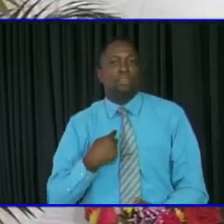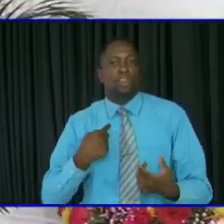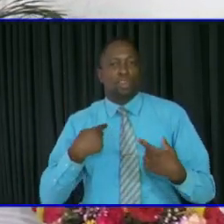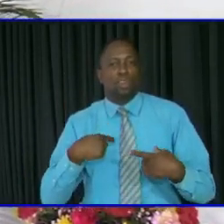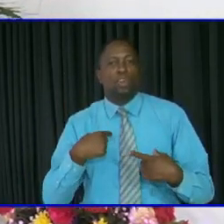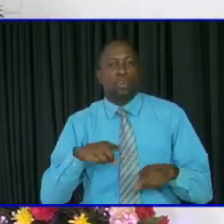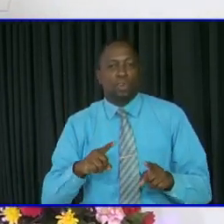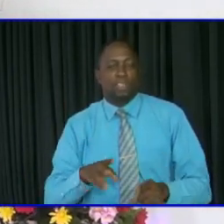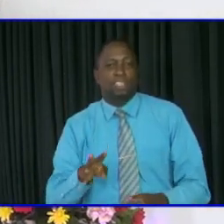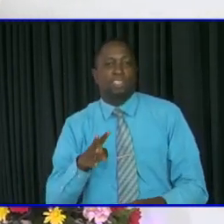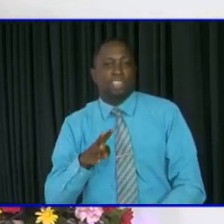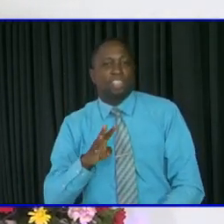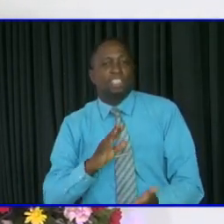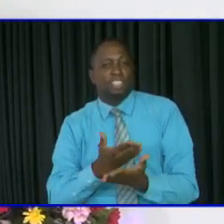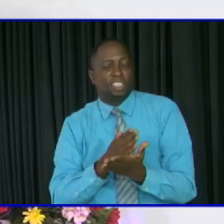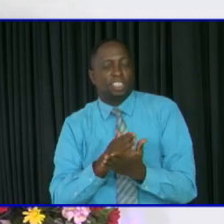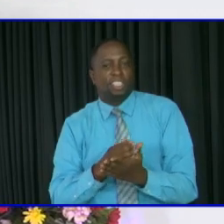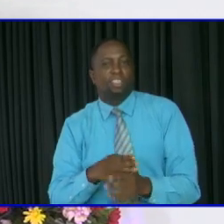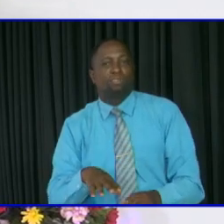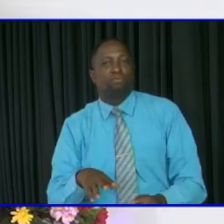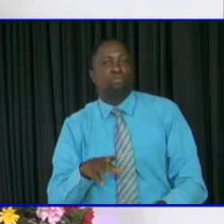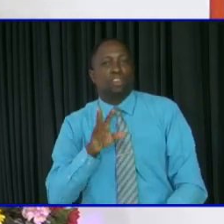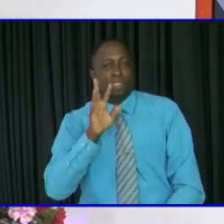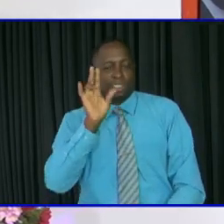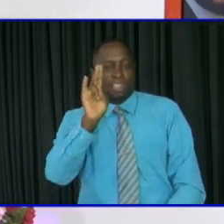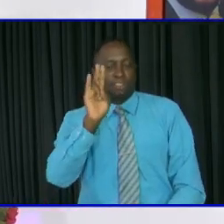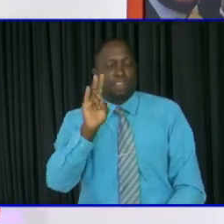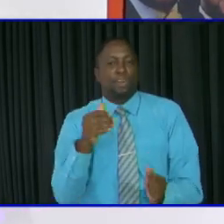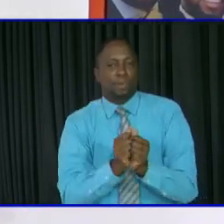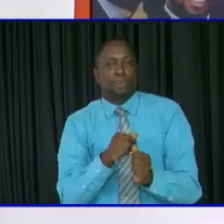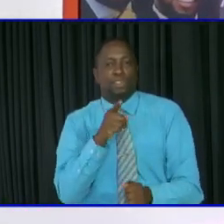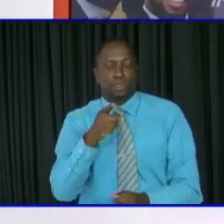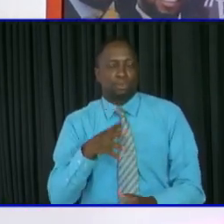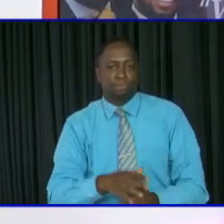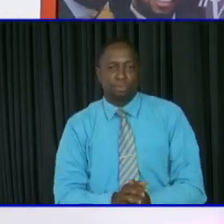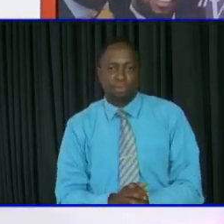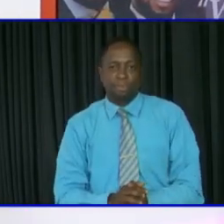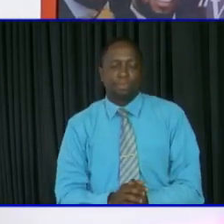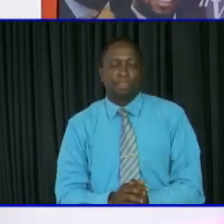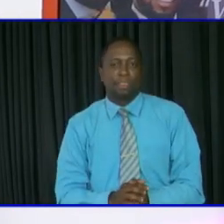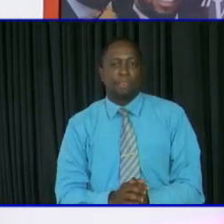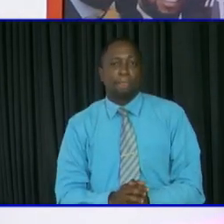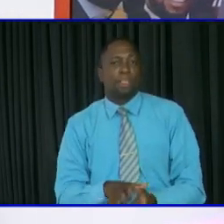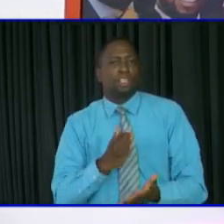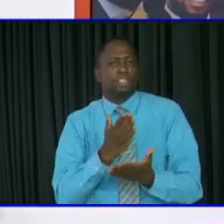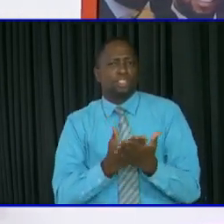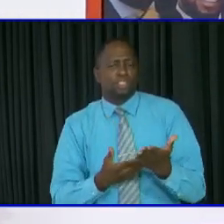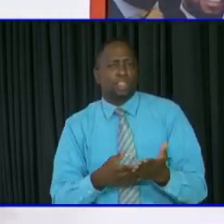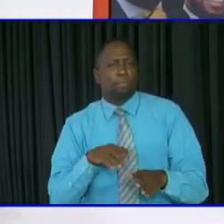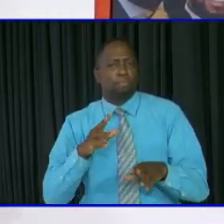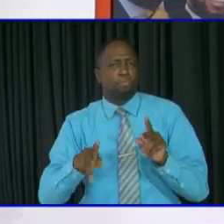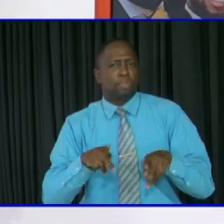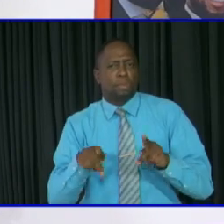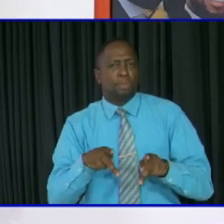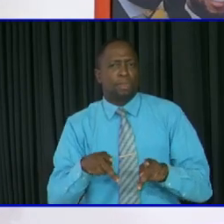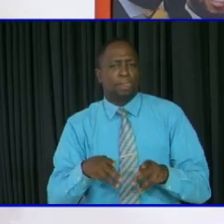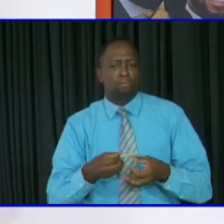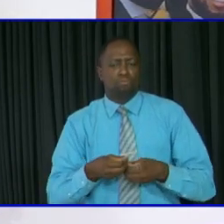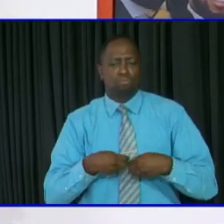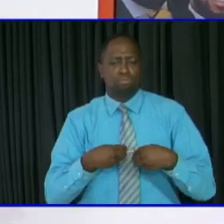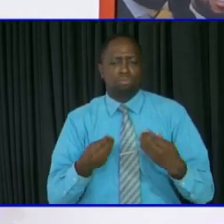that there is the violated virgin. Some persons lost their virginity because they